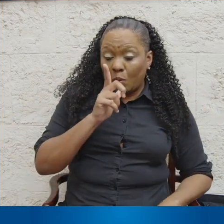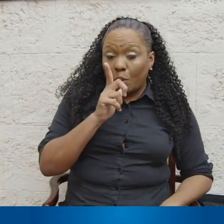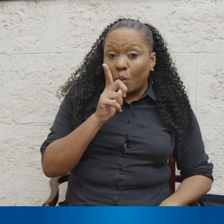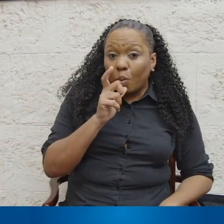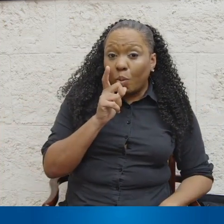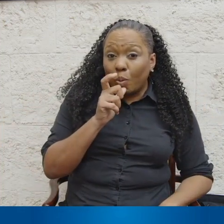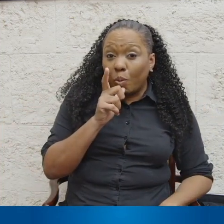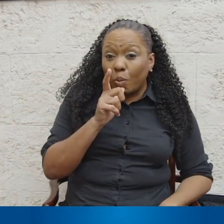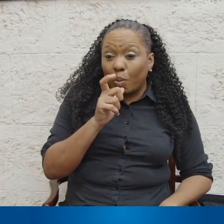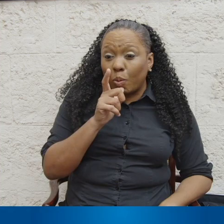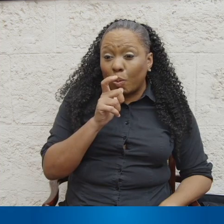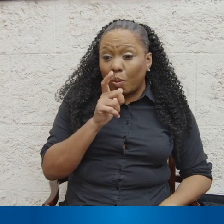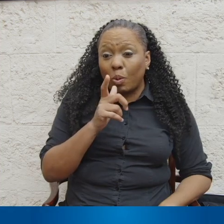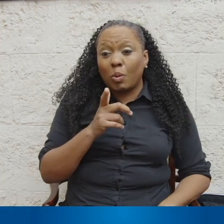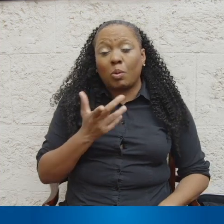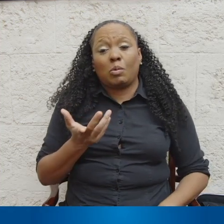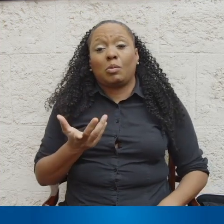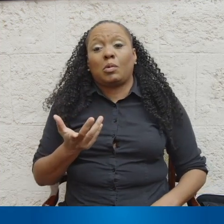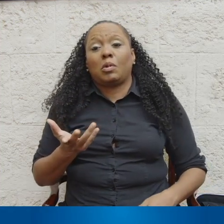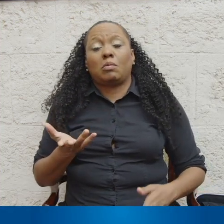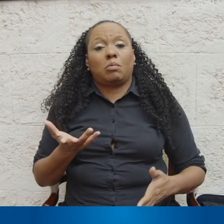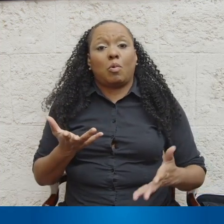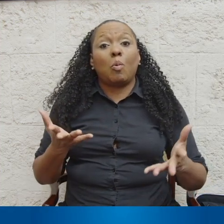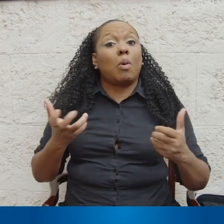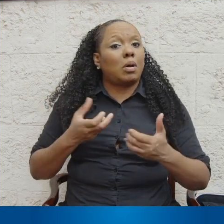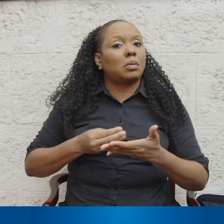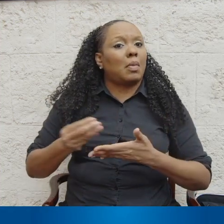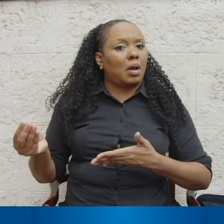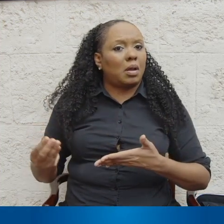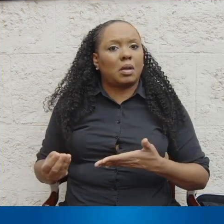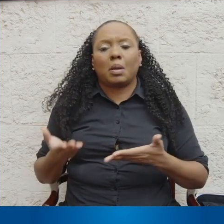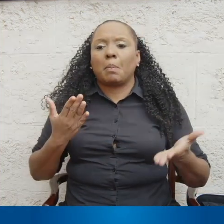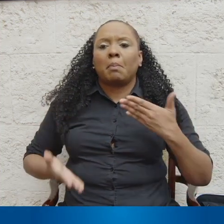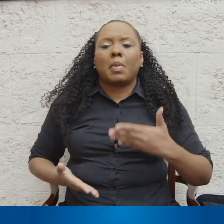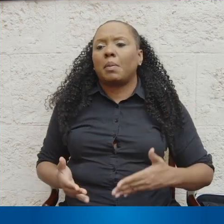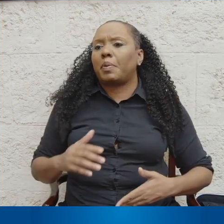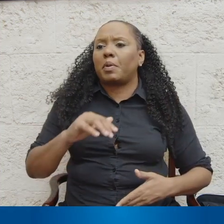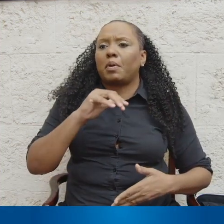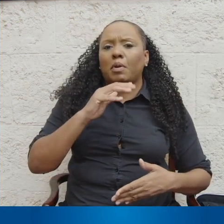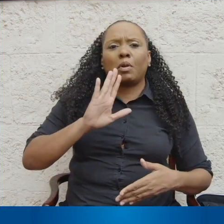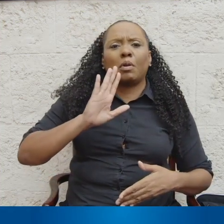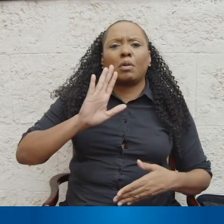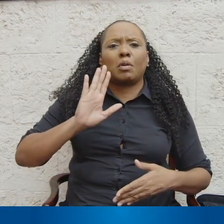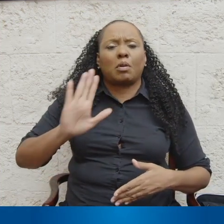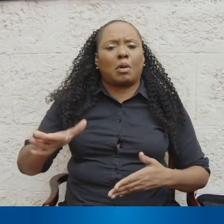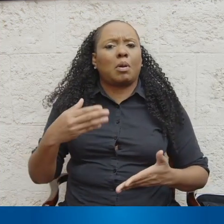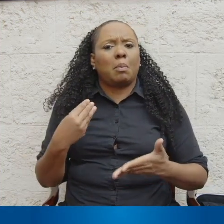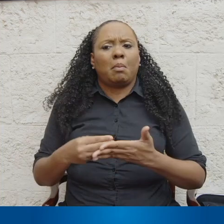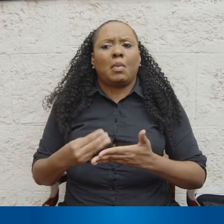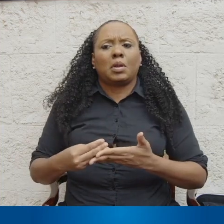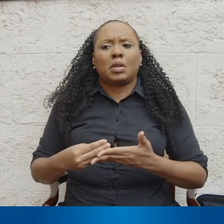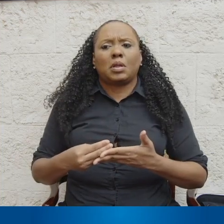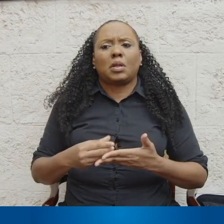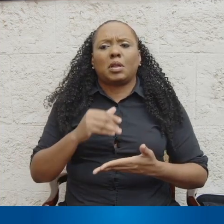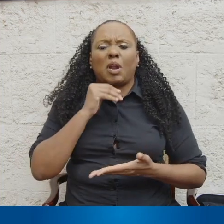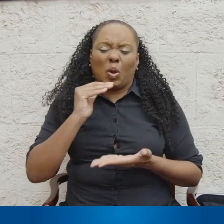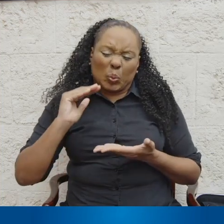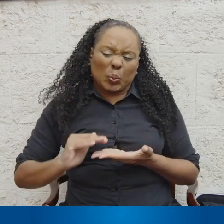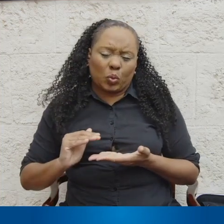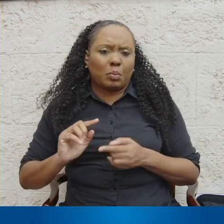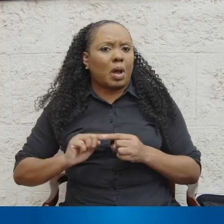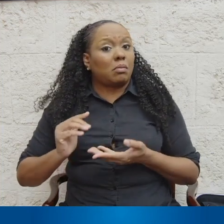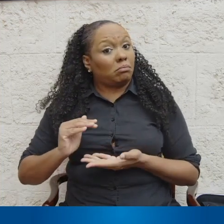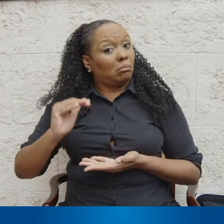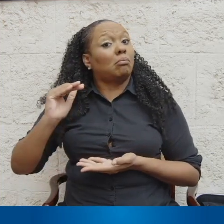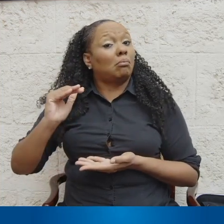this opportunity to be able to add hurricane straps to your house. Because what they do, they help to keep your